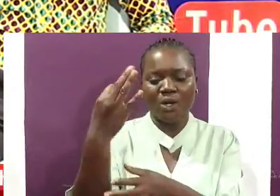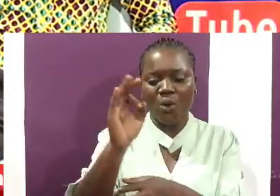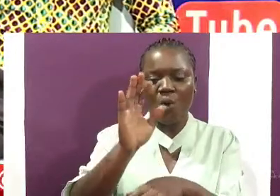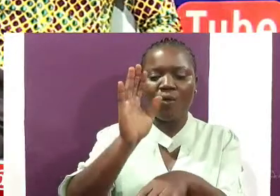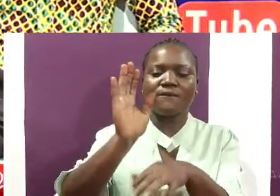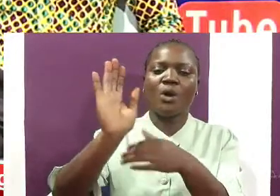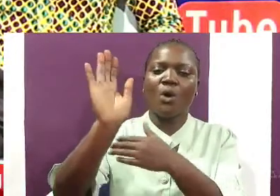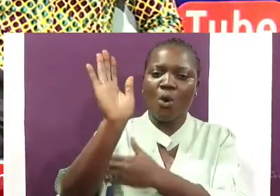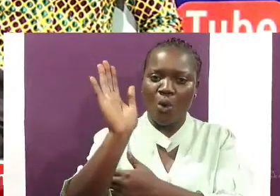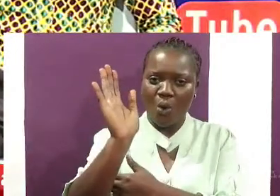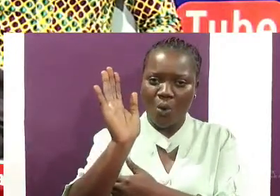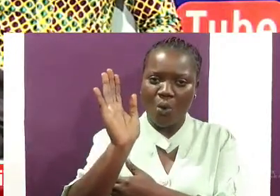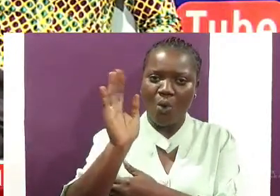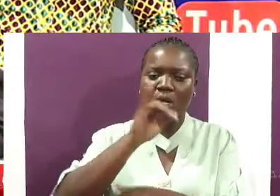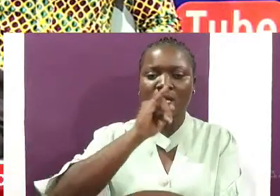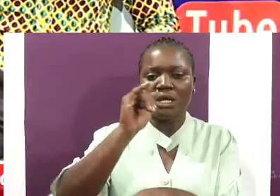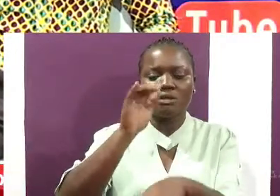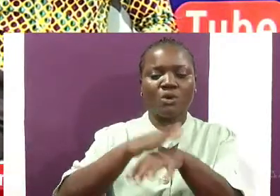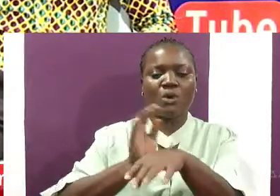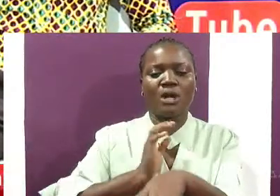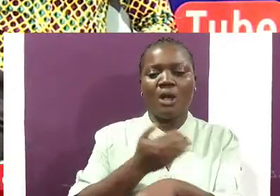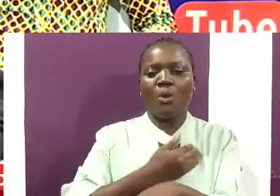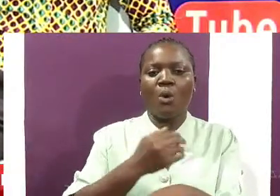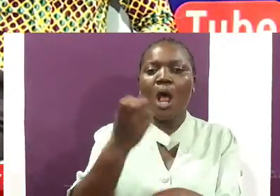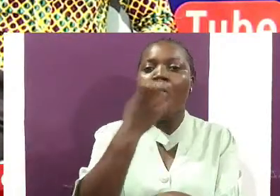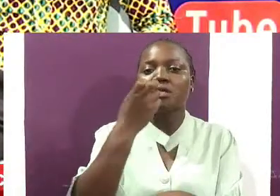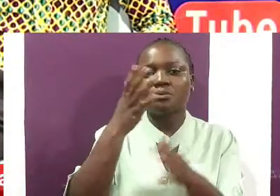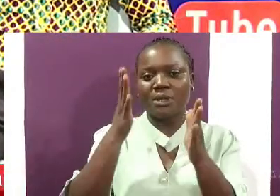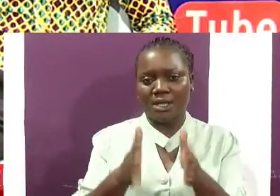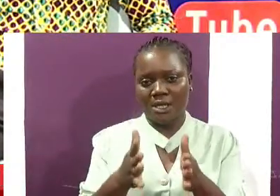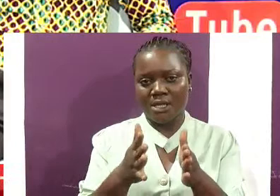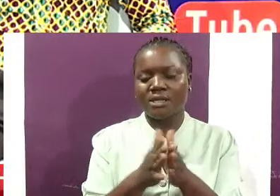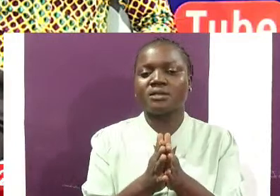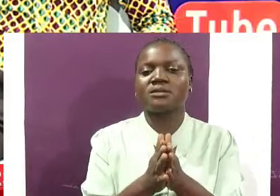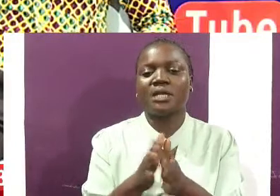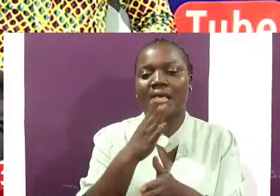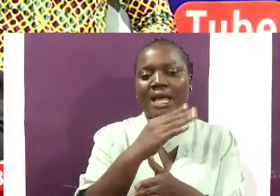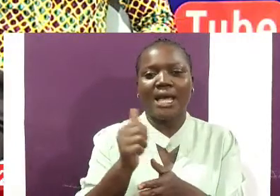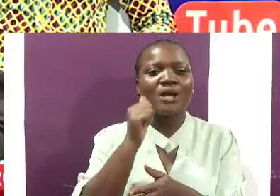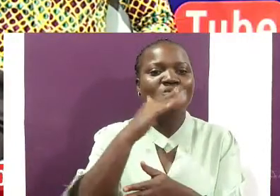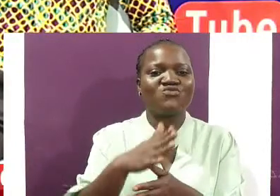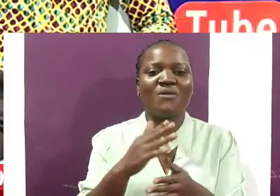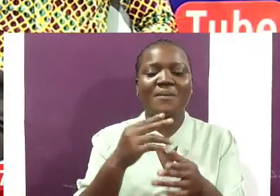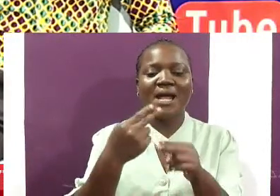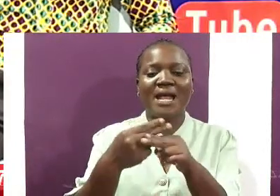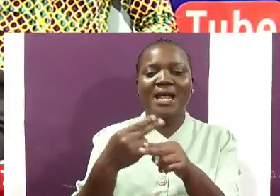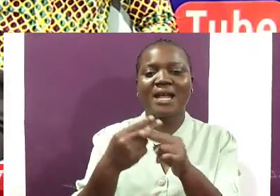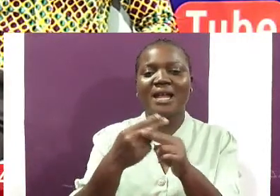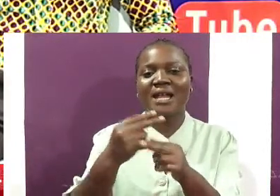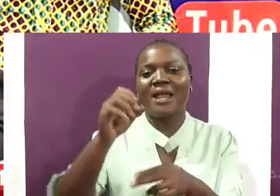on our speakers. They should keep it up. Nyankopon Onshaw. Abigail Sam,